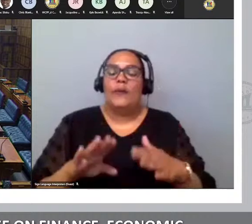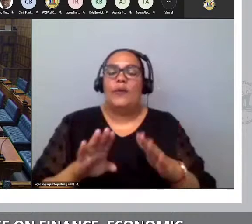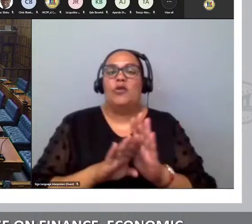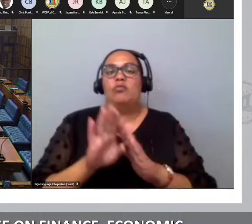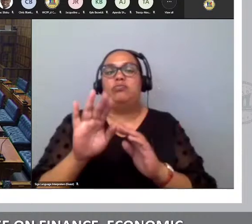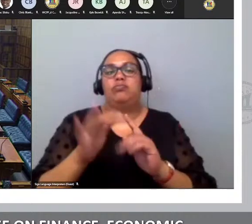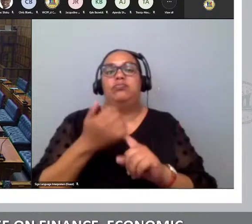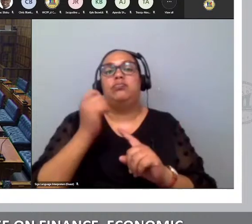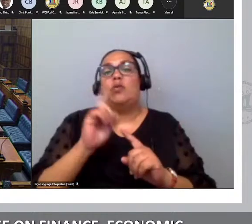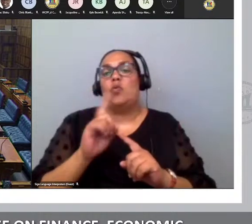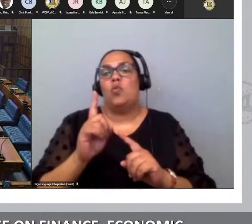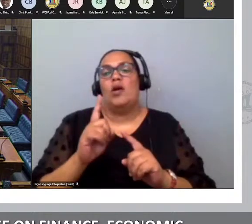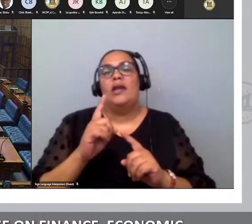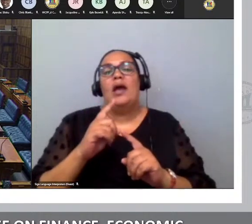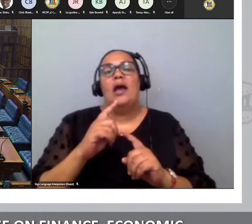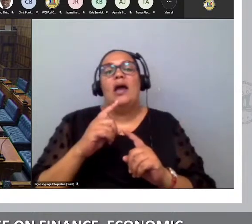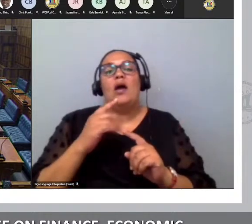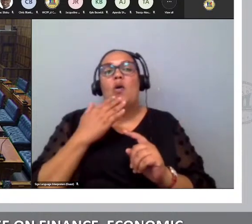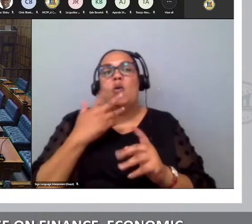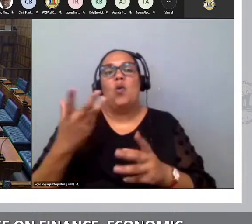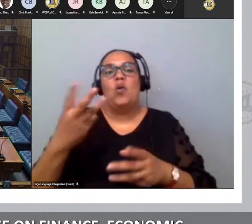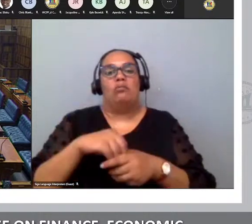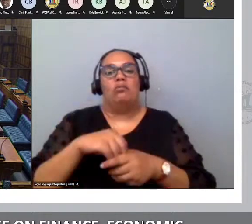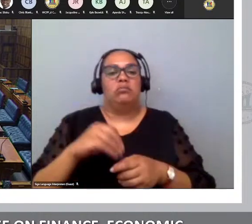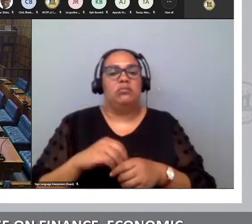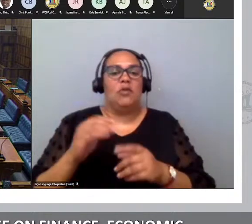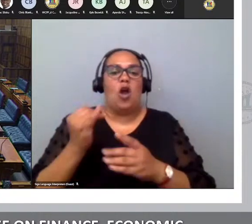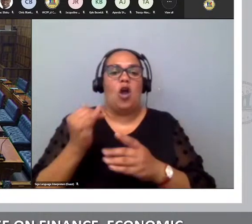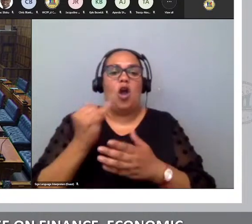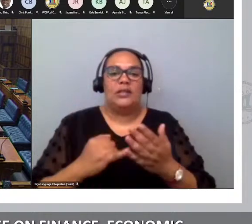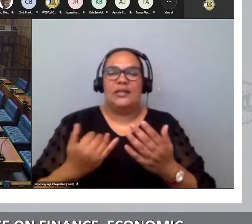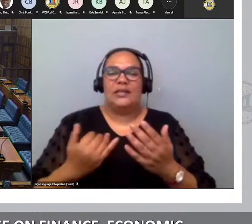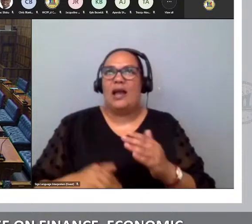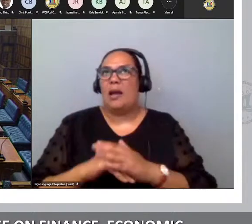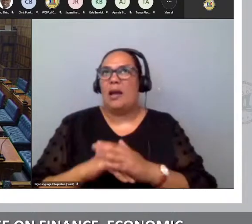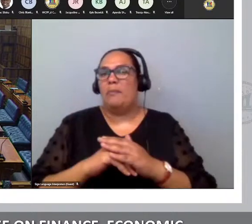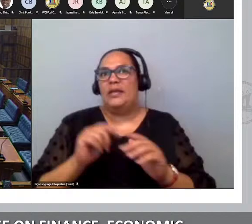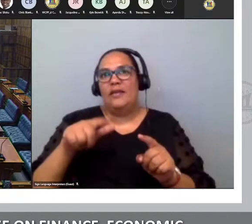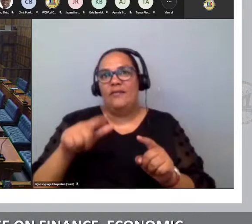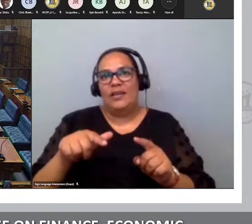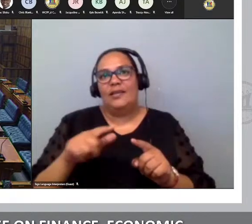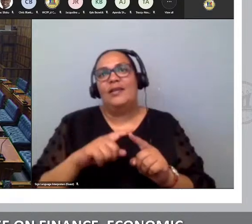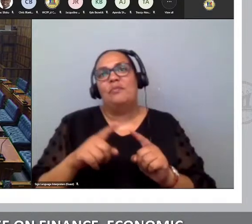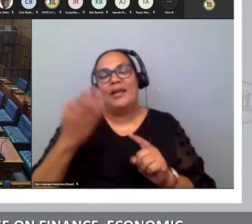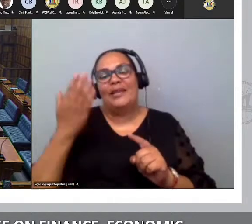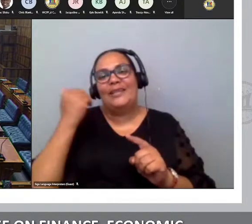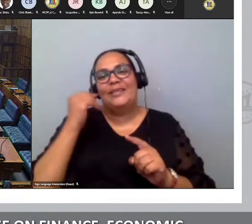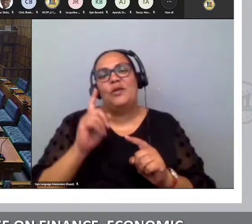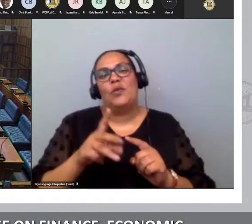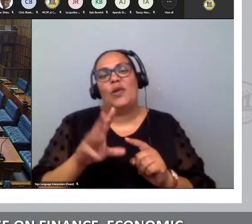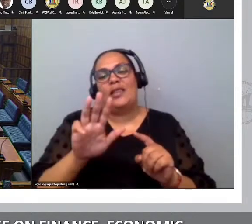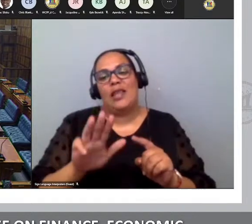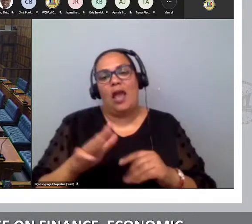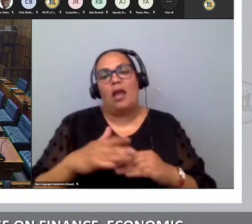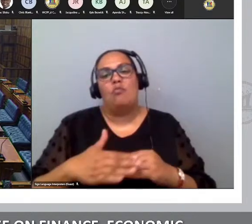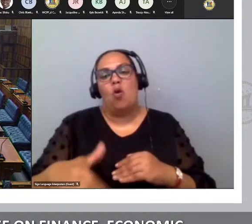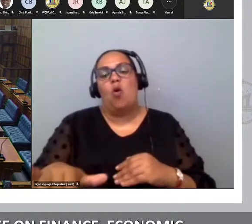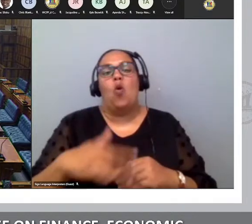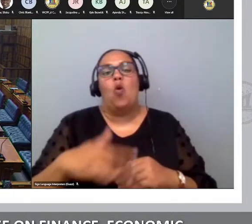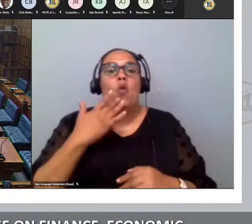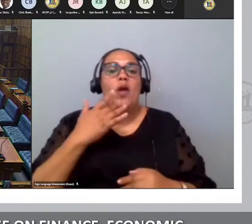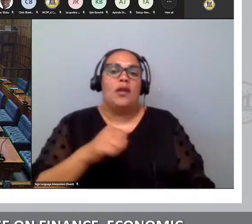number of Artisans coming in up to now 17 we still expecting nine coming in in